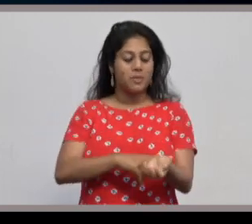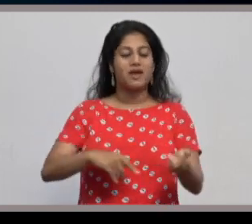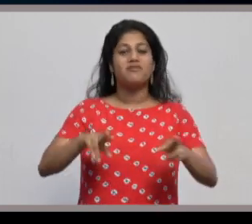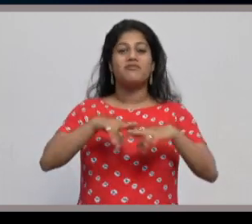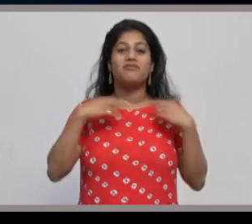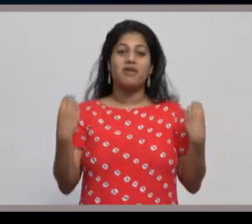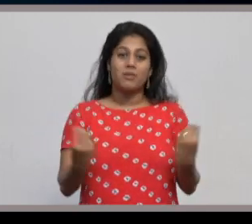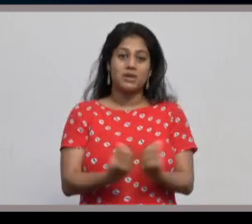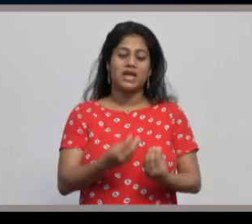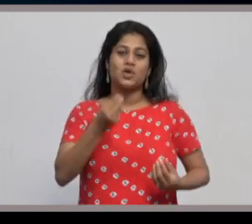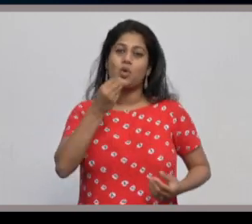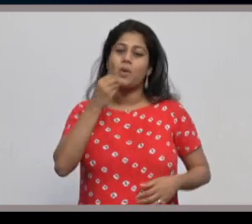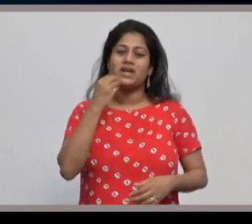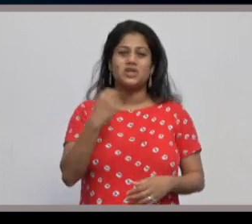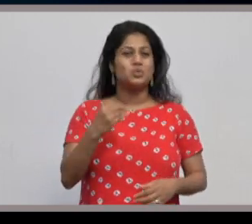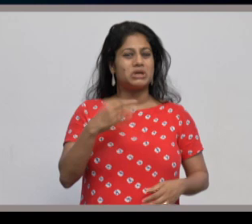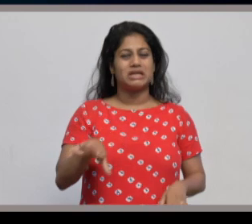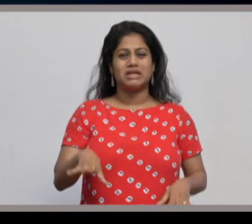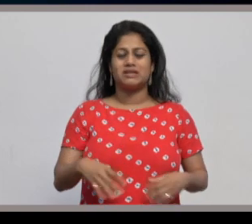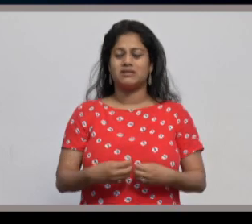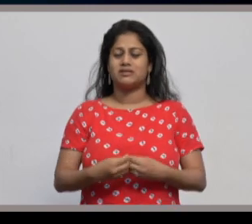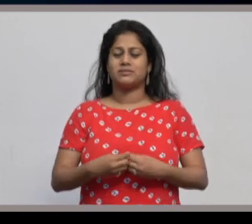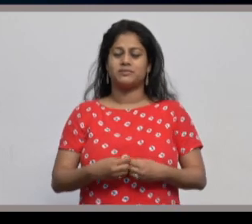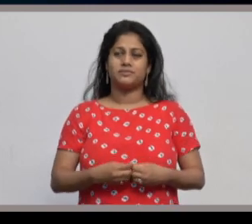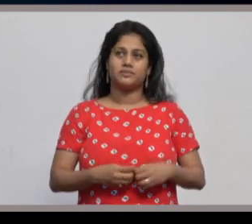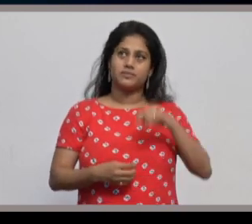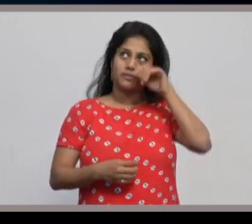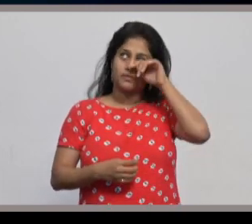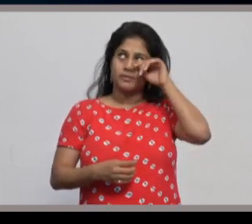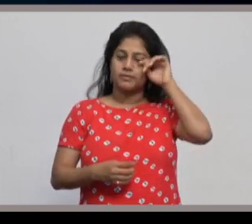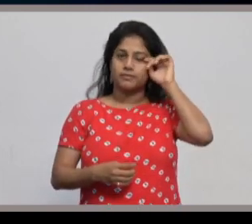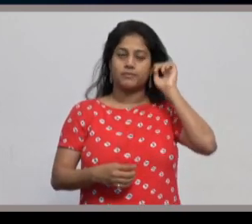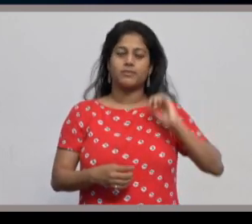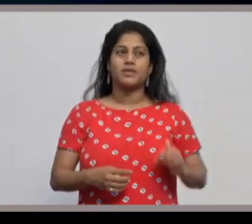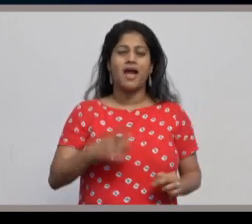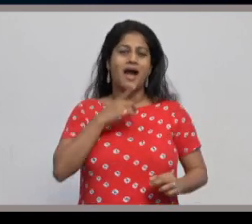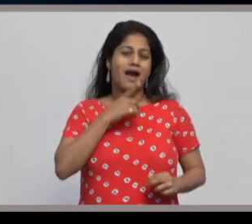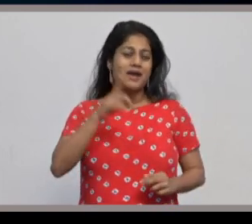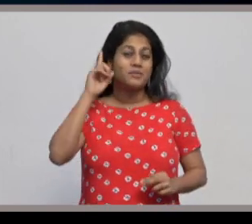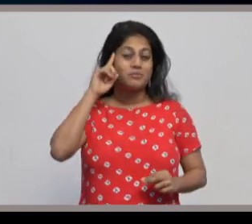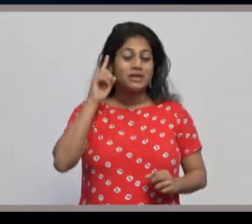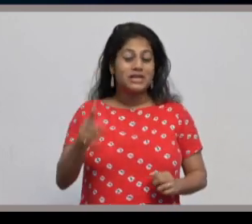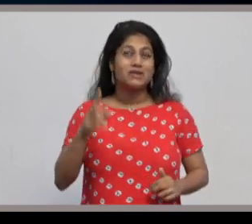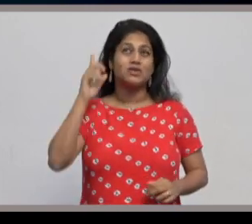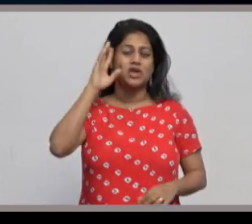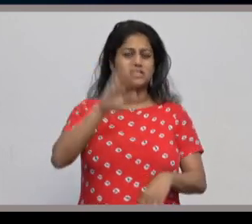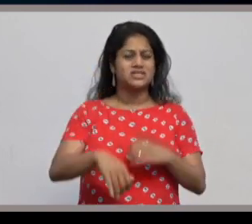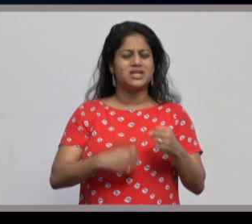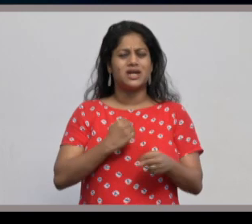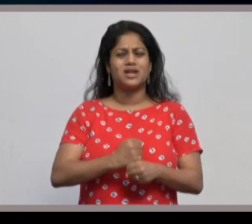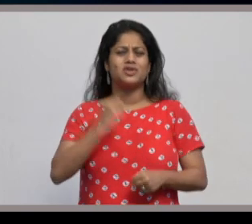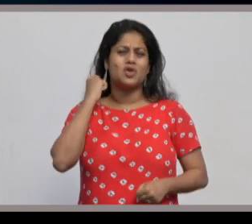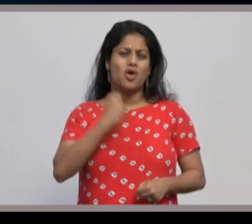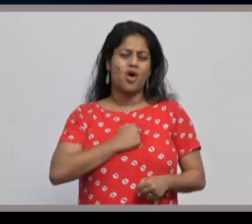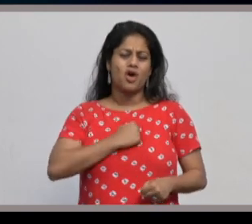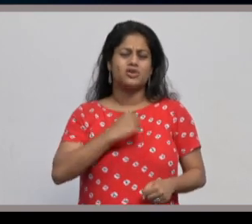will help me. I used to get up early in the morning at 4 and go to the printing press for work and thereafter go to